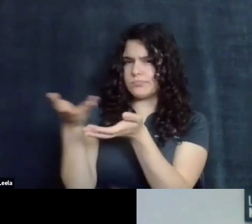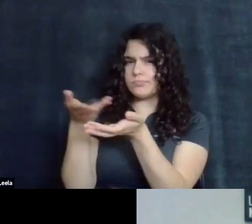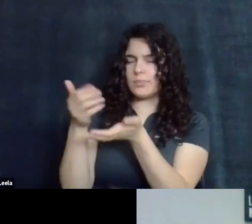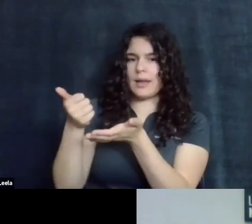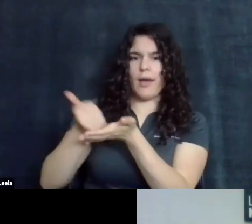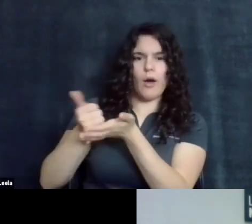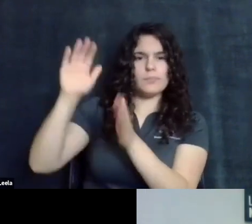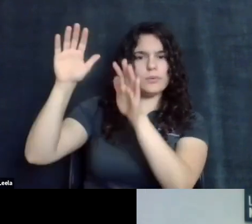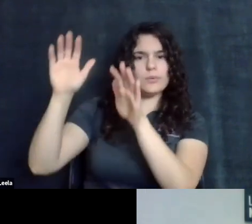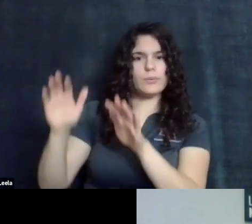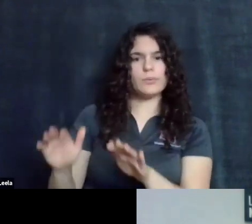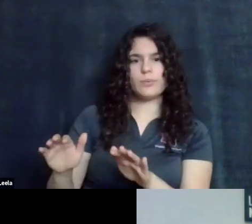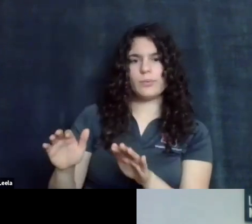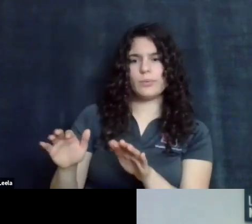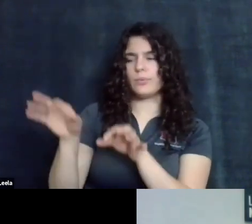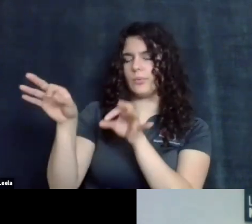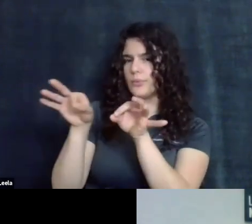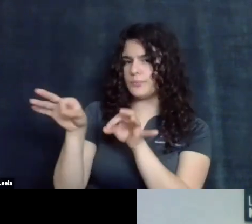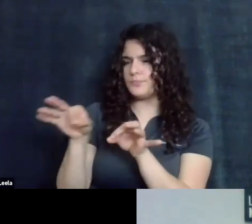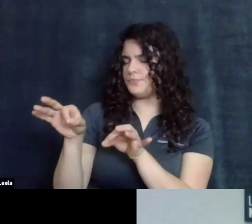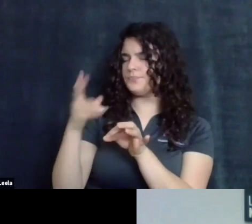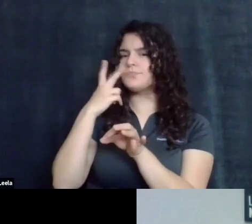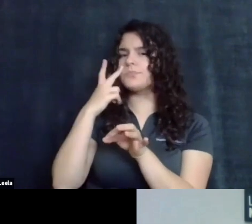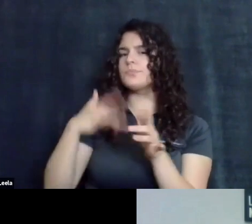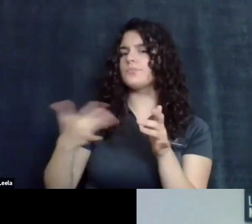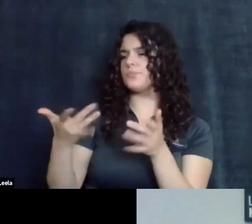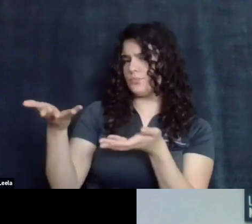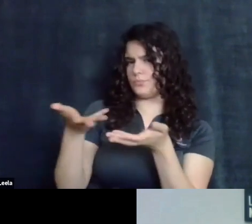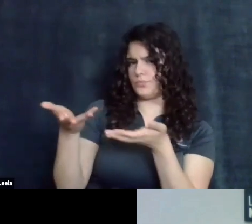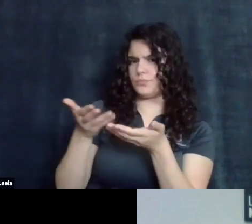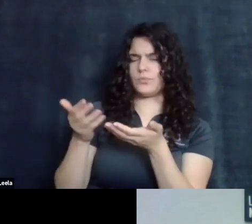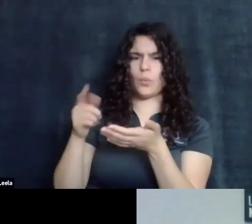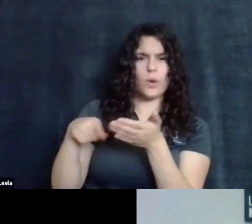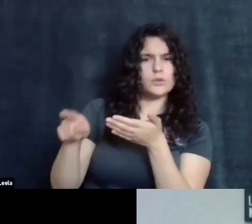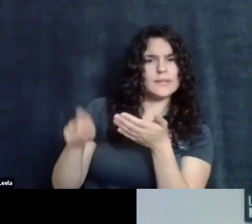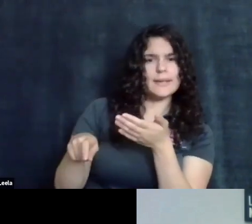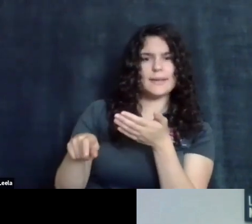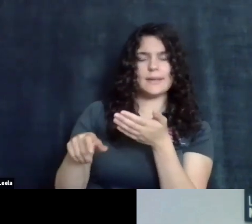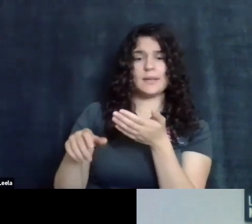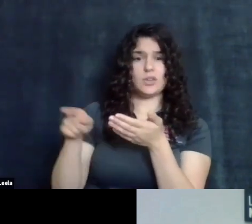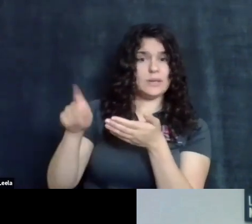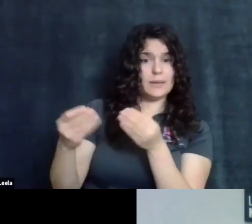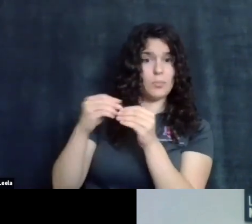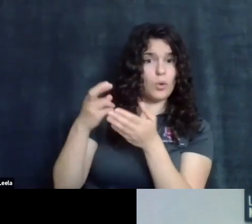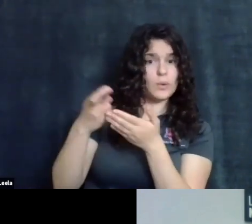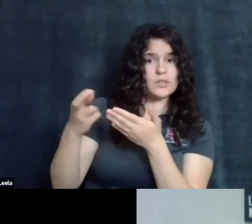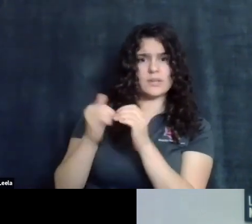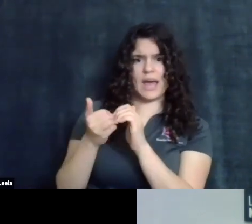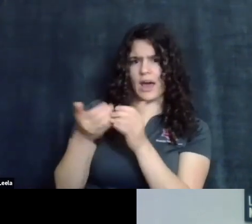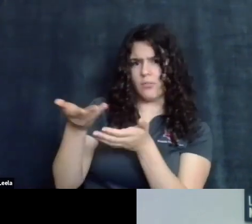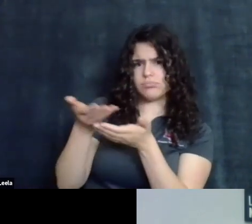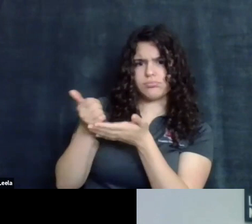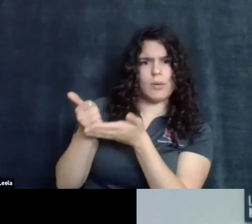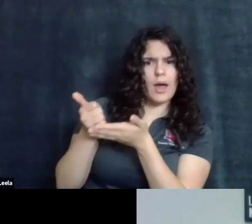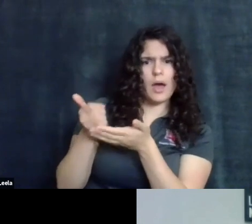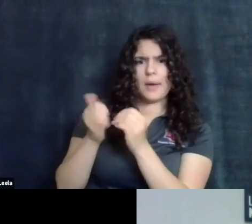bit. She'll sit down with you, see what's going on. Is there anything that you need? Do you need any resources? How can I make this semester